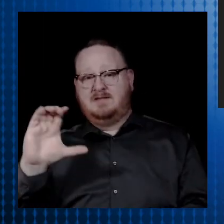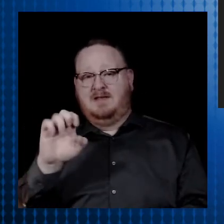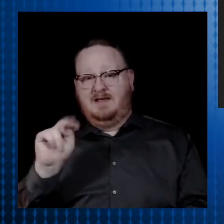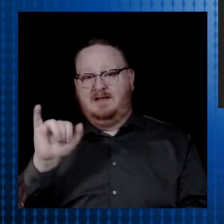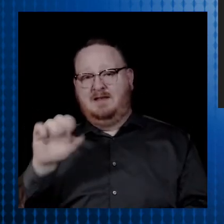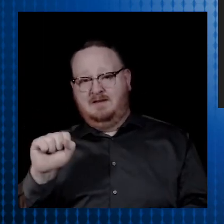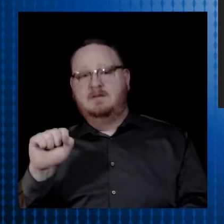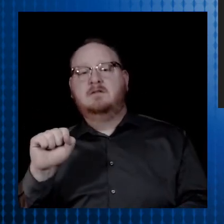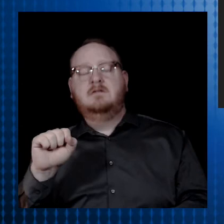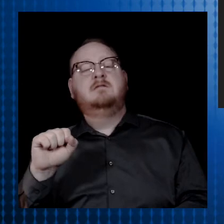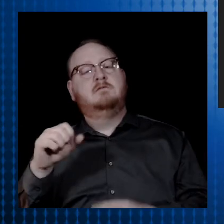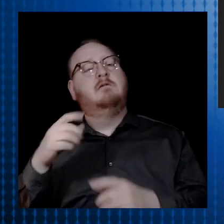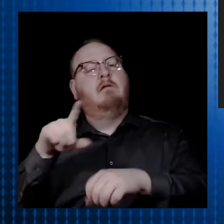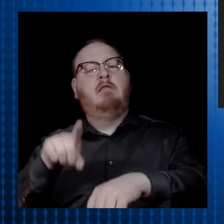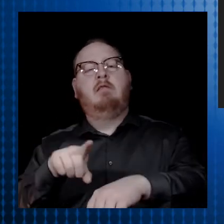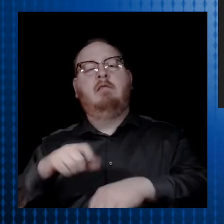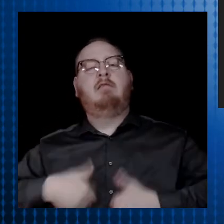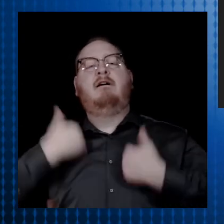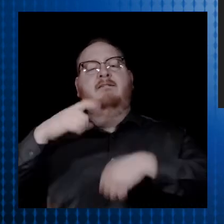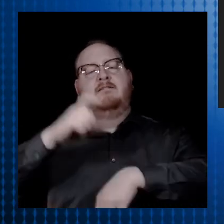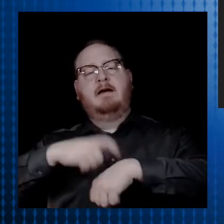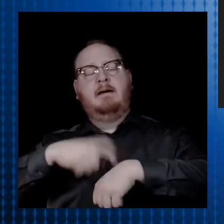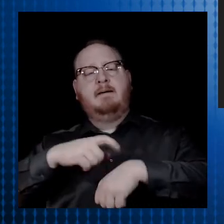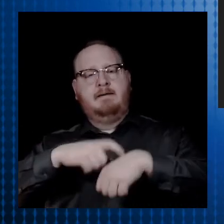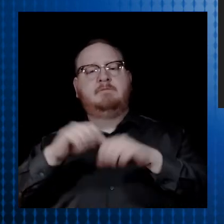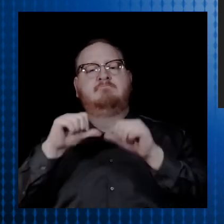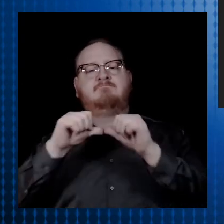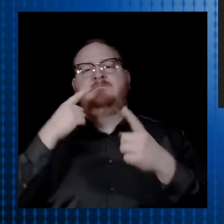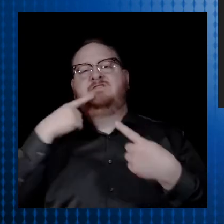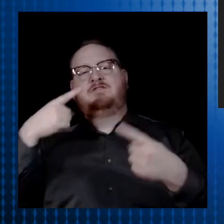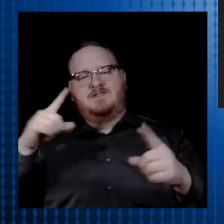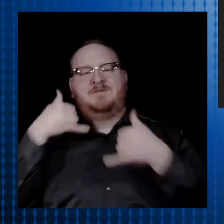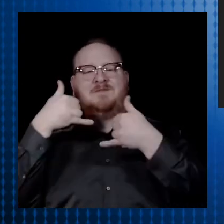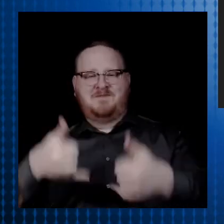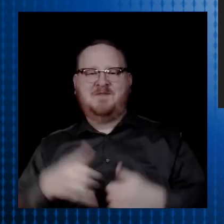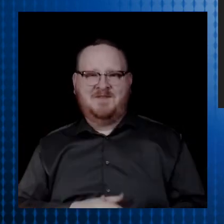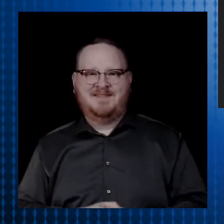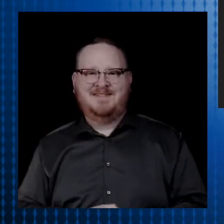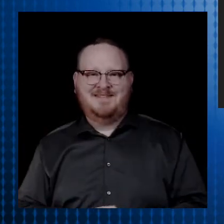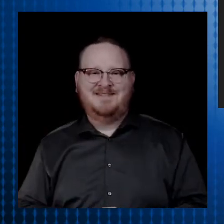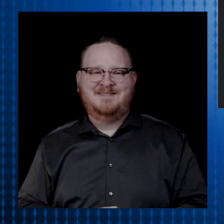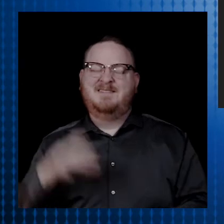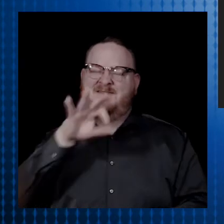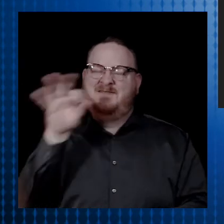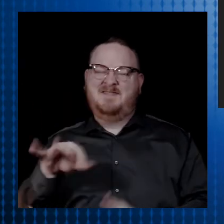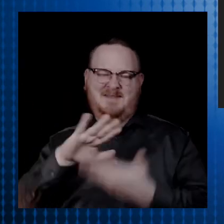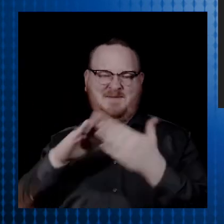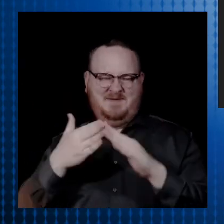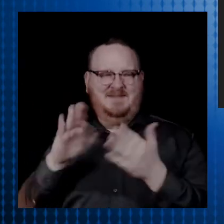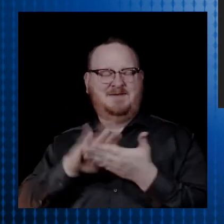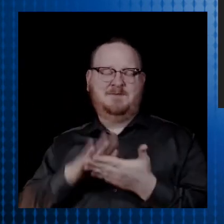Award. Lisa Ike, 2021, from the Education Foundation, Flint Community Schools. We applaud